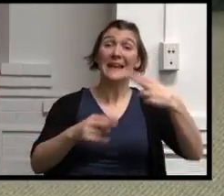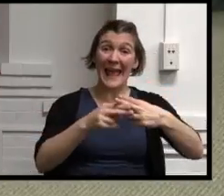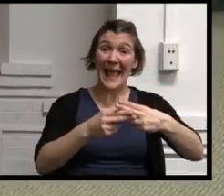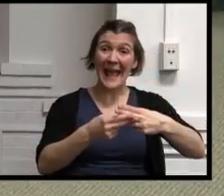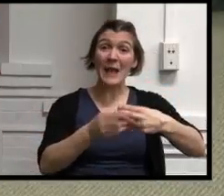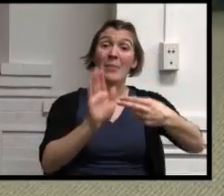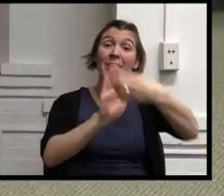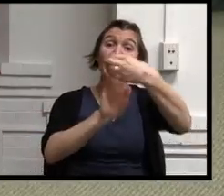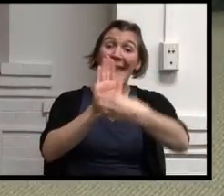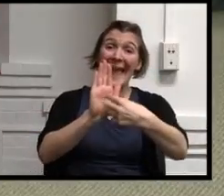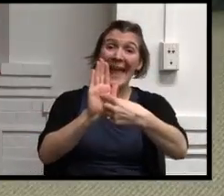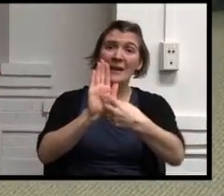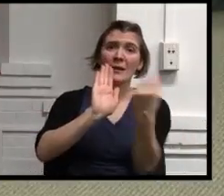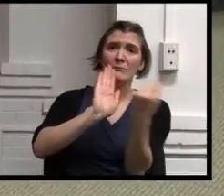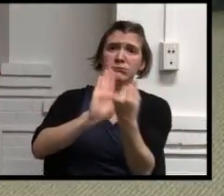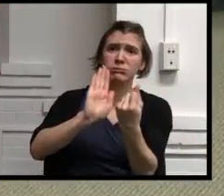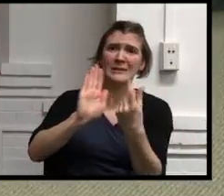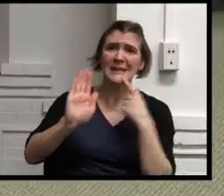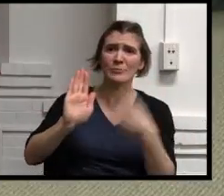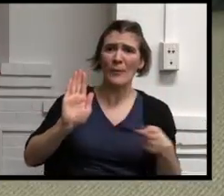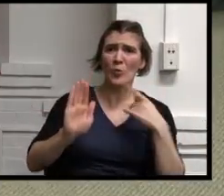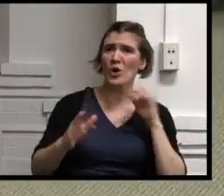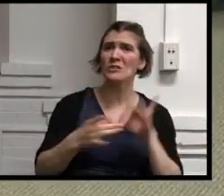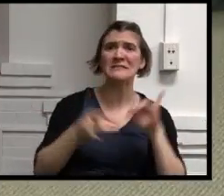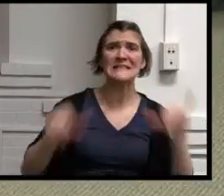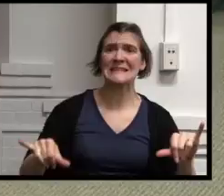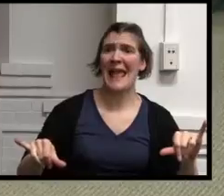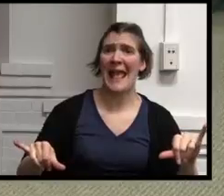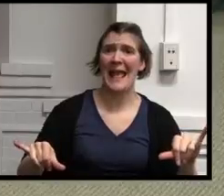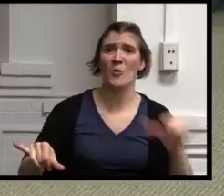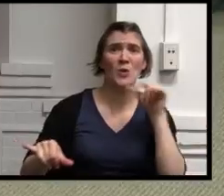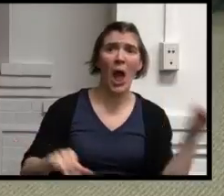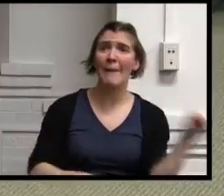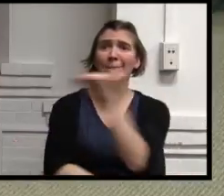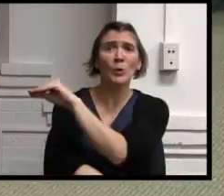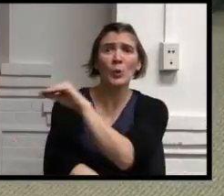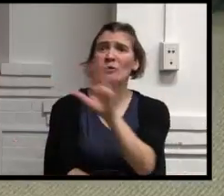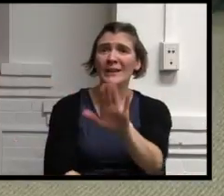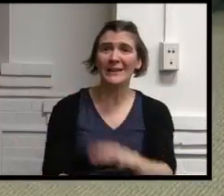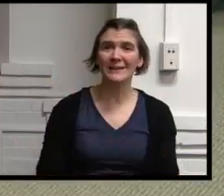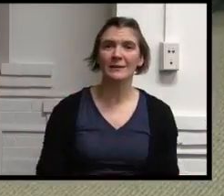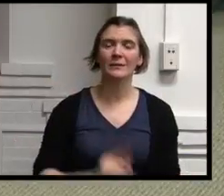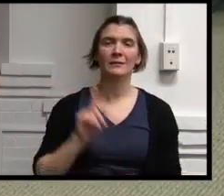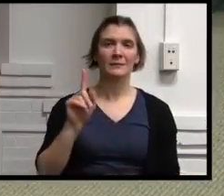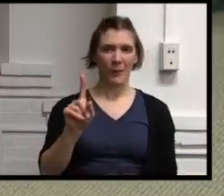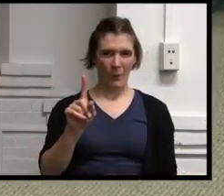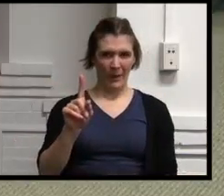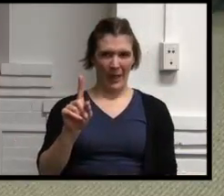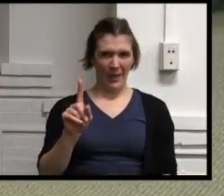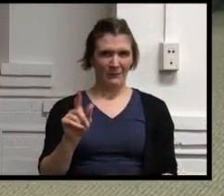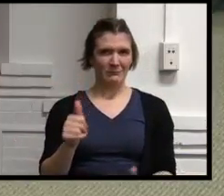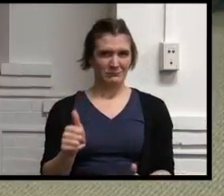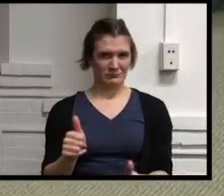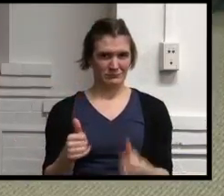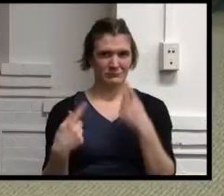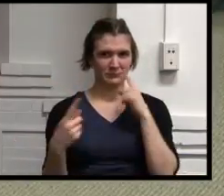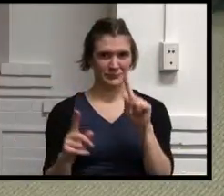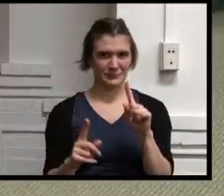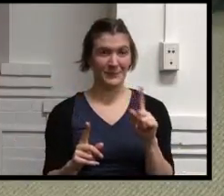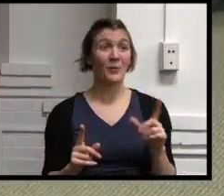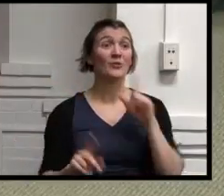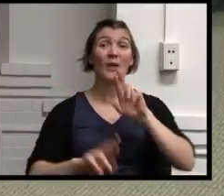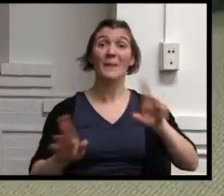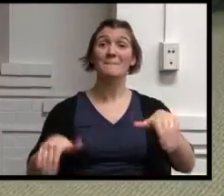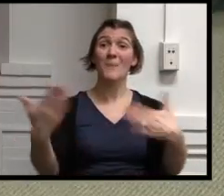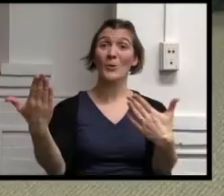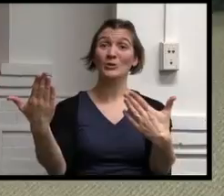so, It's in our logo. We're tight here. yeah. Don't change what works. We're ready for